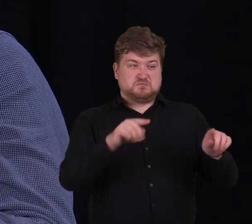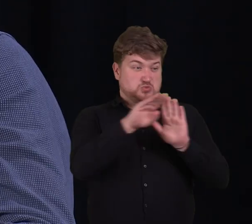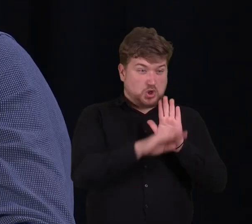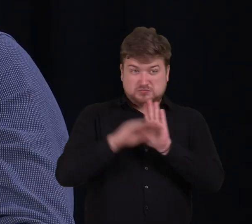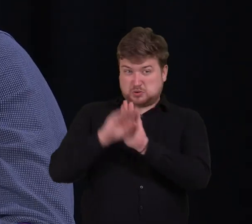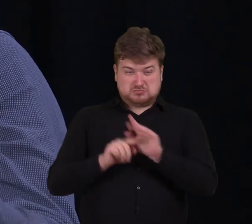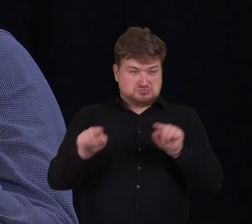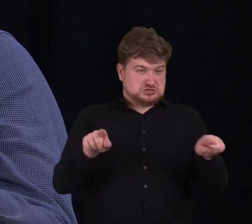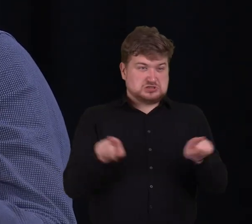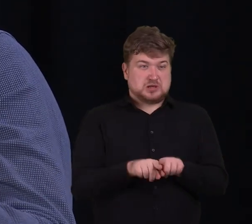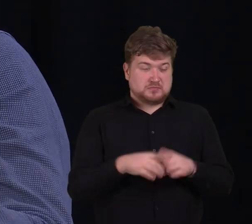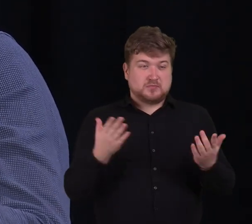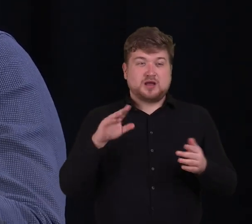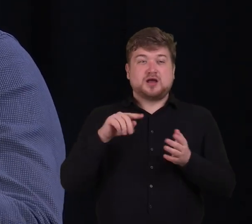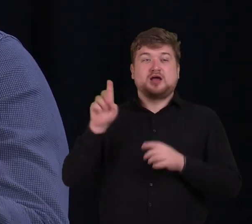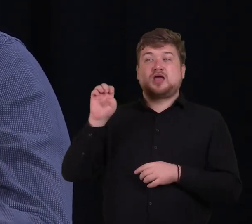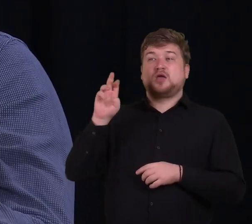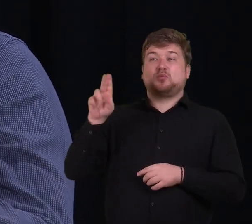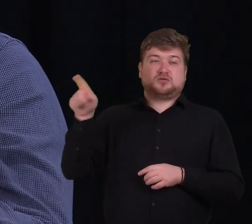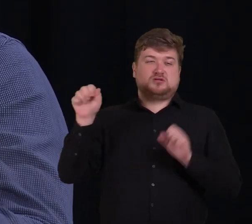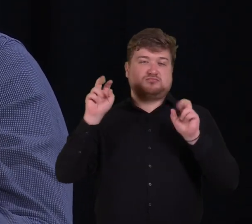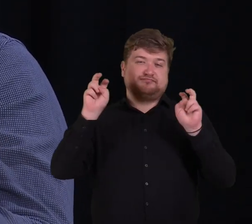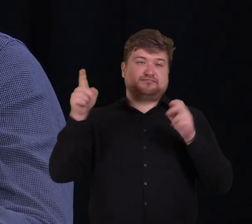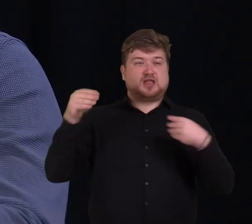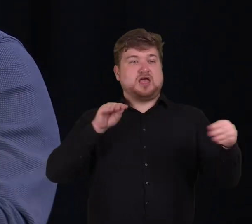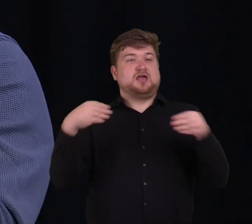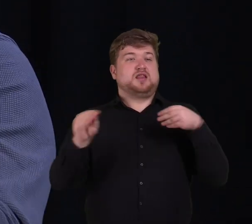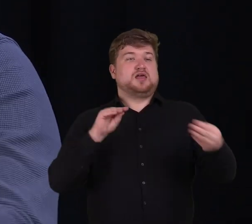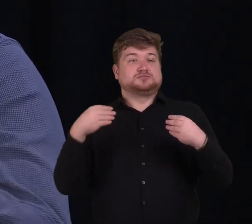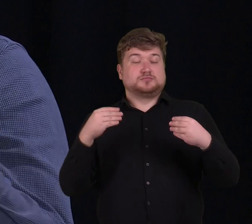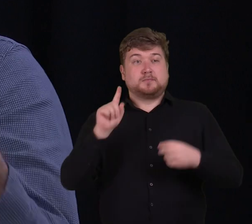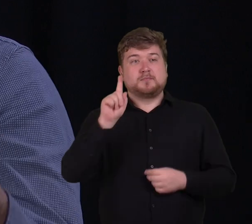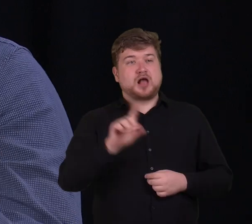state wants, they can make really simply and